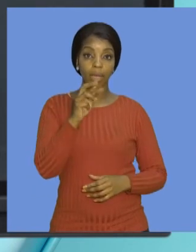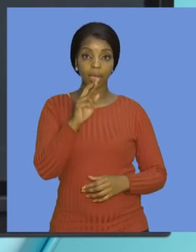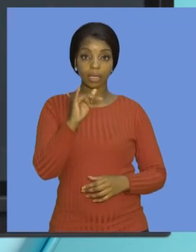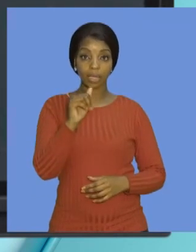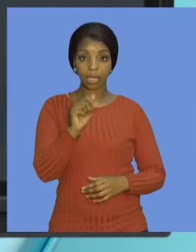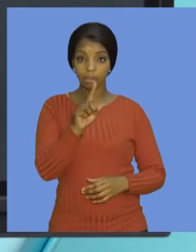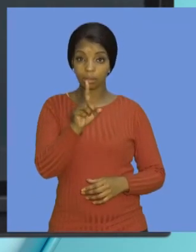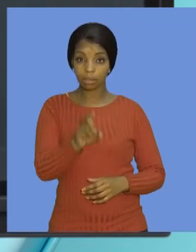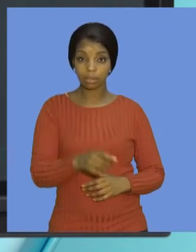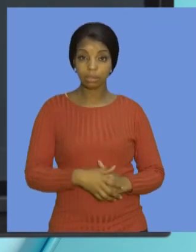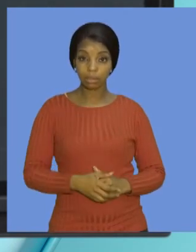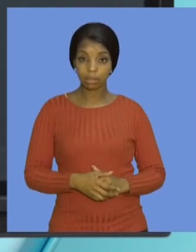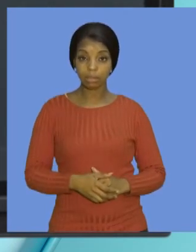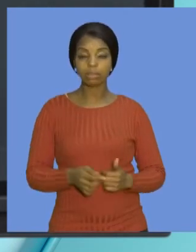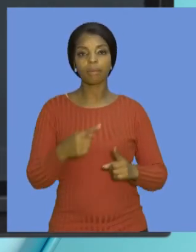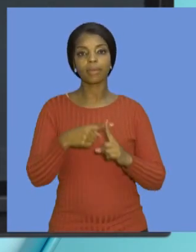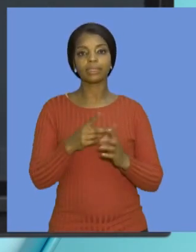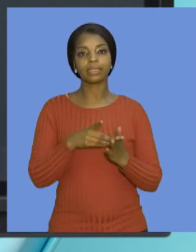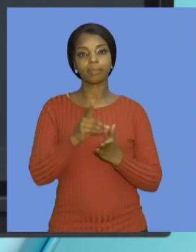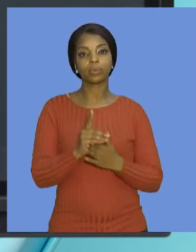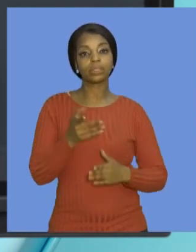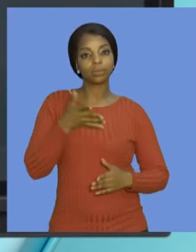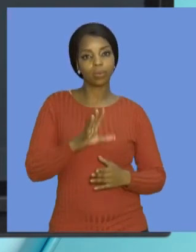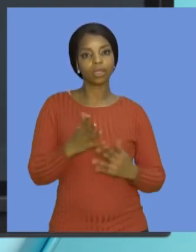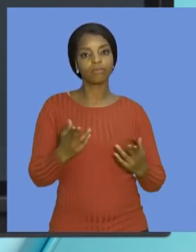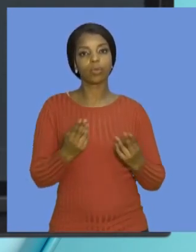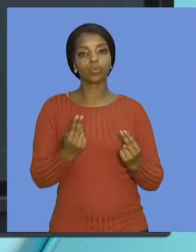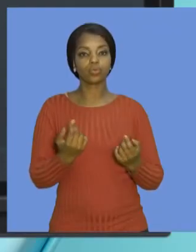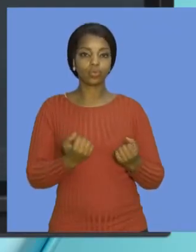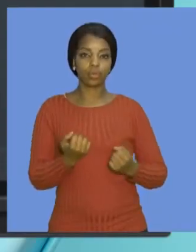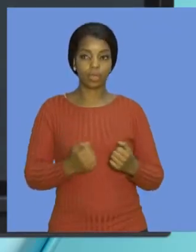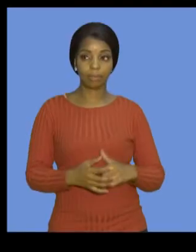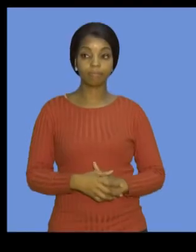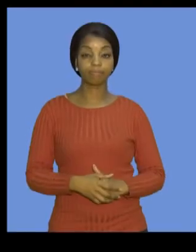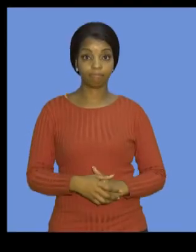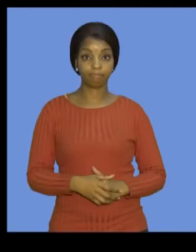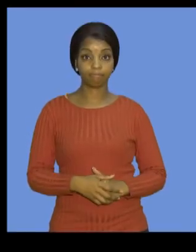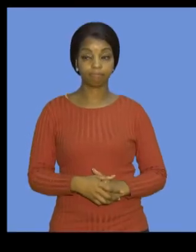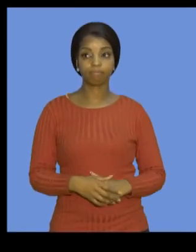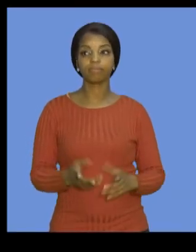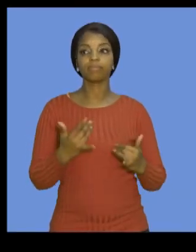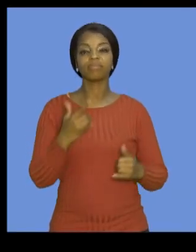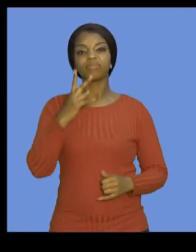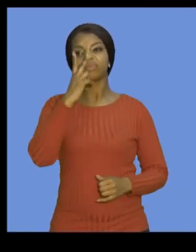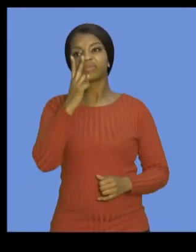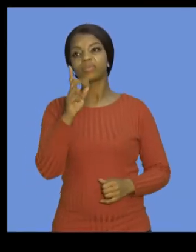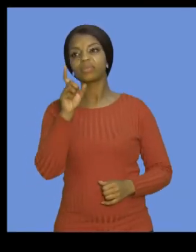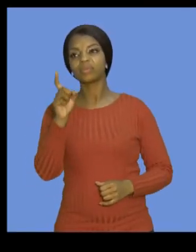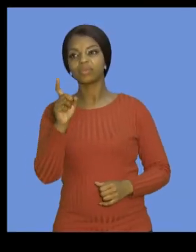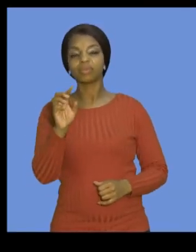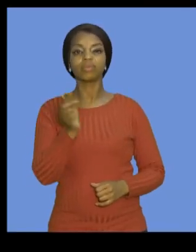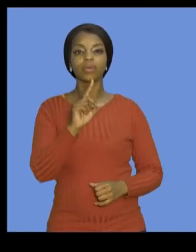the outstanding balance plus the deposit for that car that she wants. All right, so let's look at the